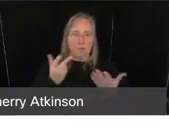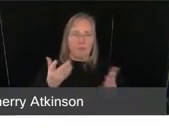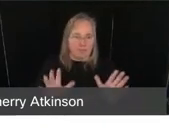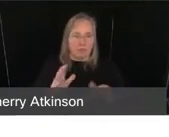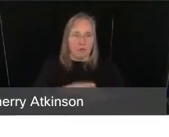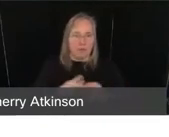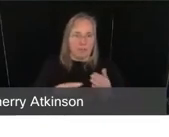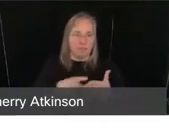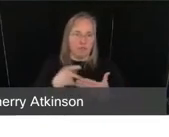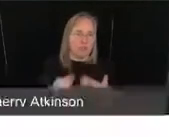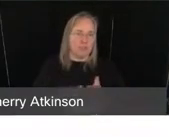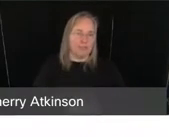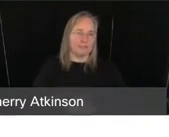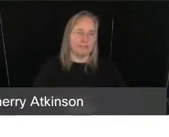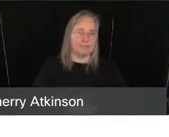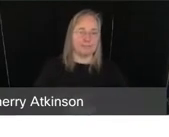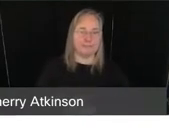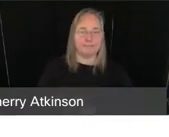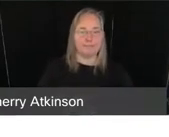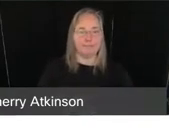project.